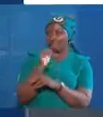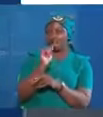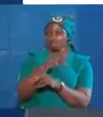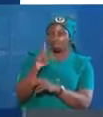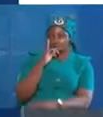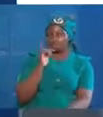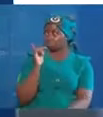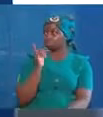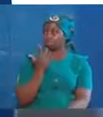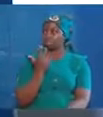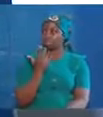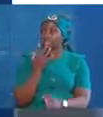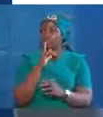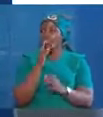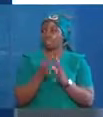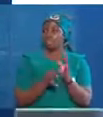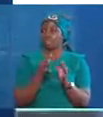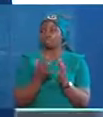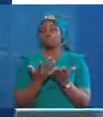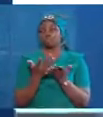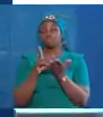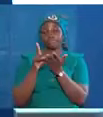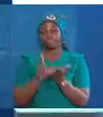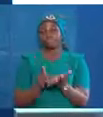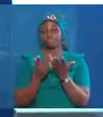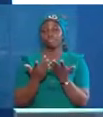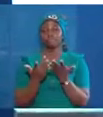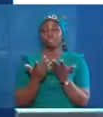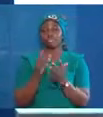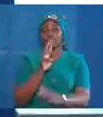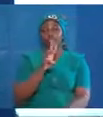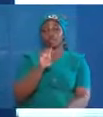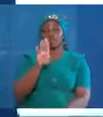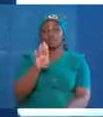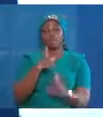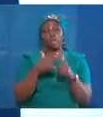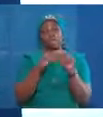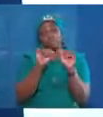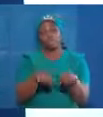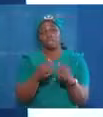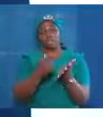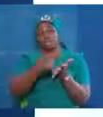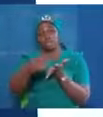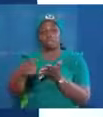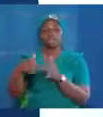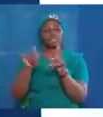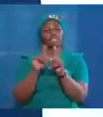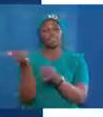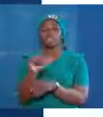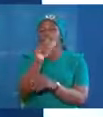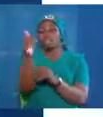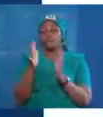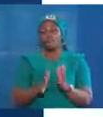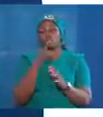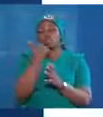www.bbisignatures.org. So if you log into that website, you will be able to sign like any other person who's